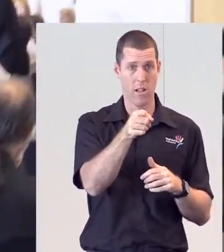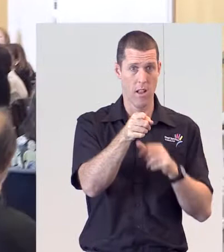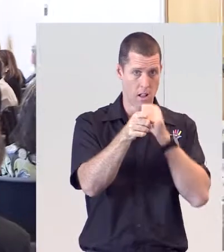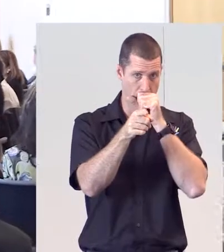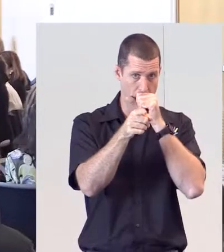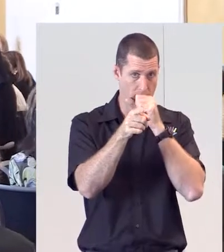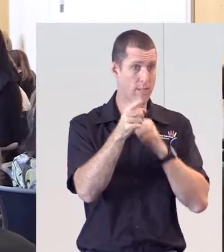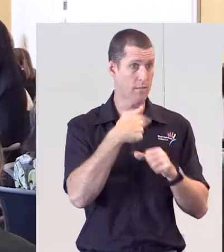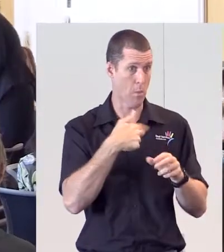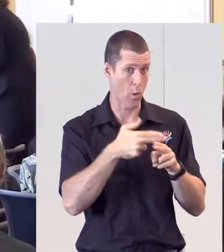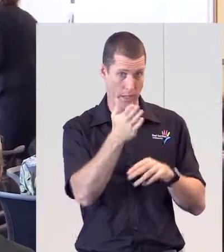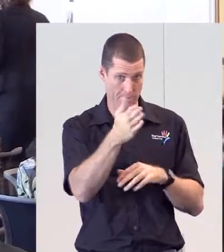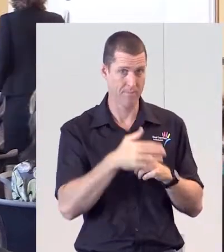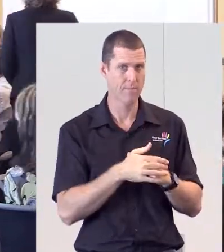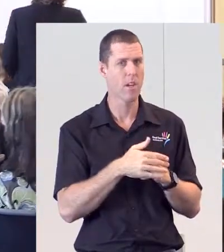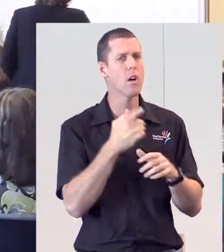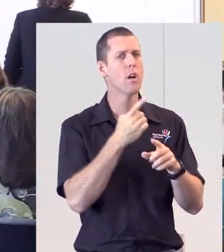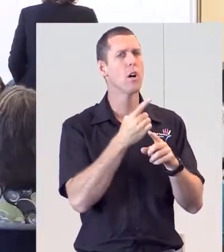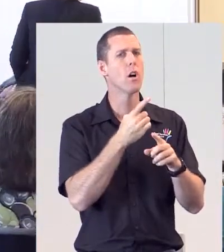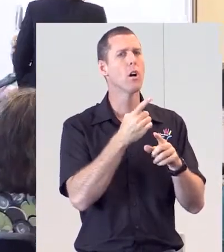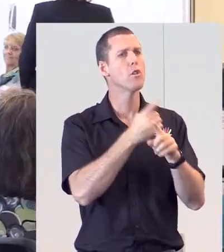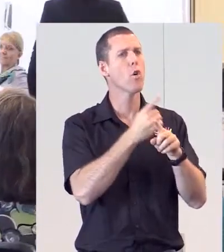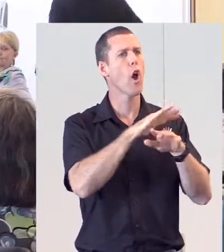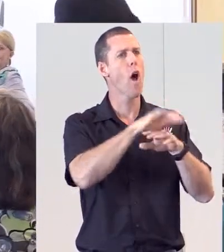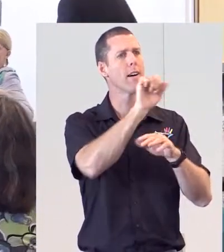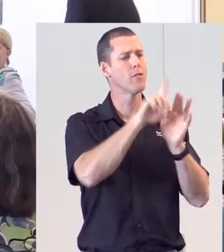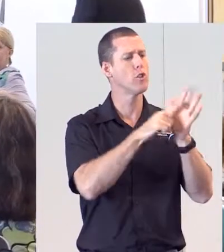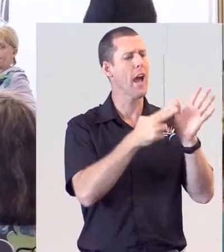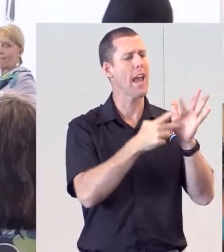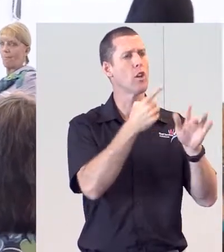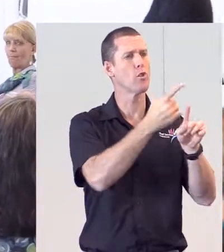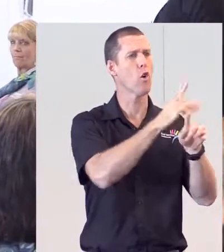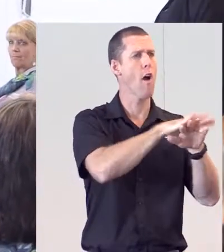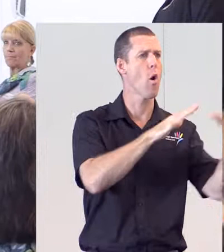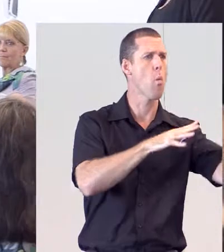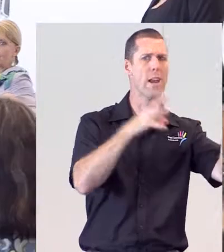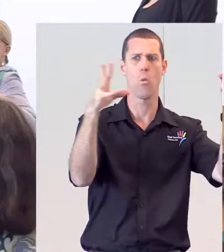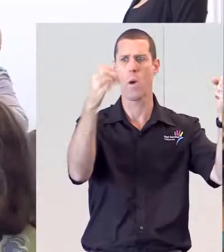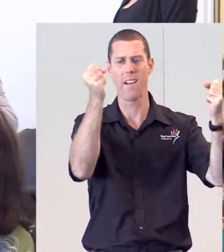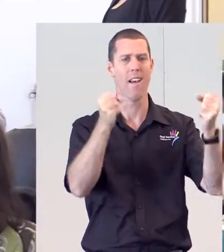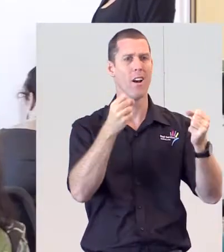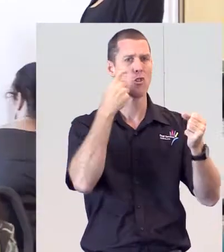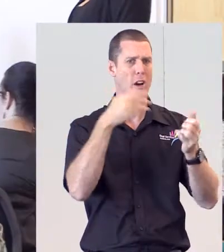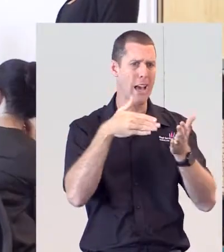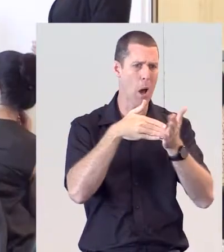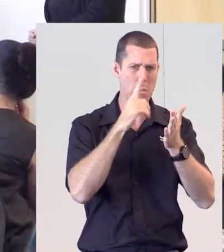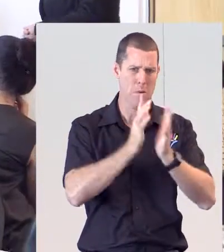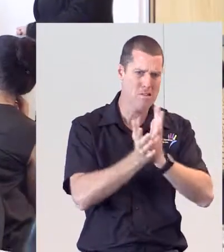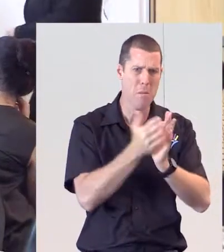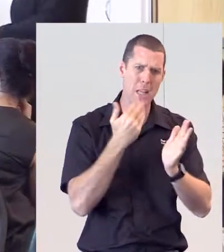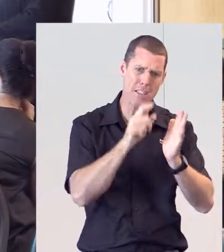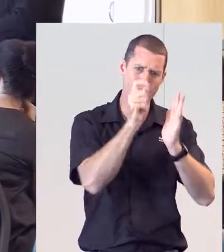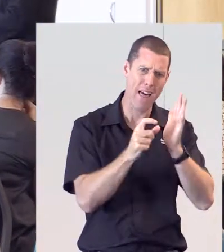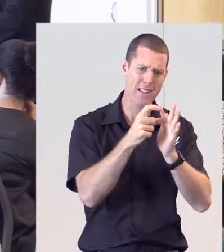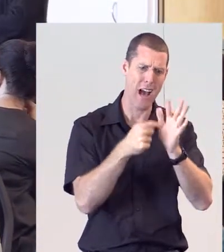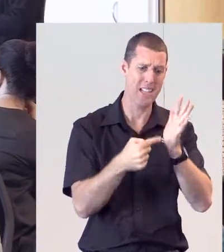quick. Just going on to your win-win to make it worthwhile for someone to fill the data out, one of the things we discussed